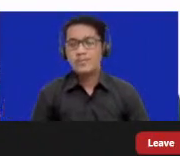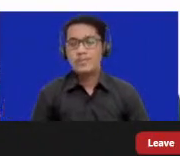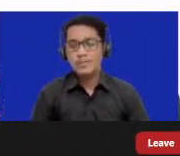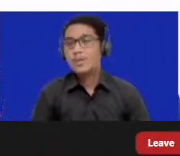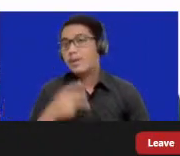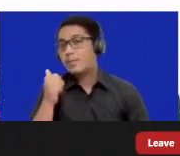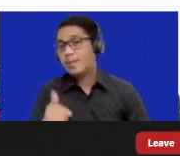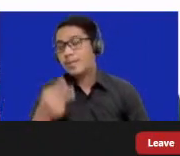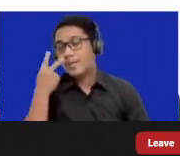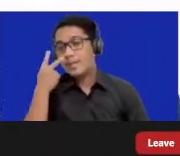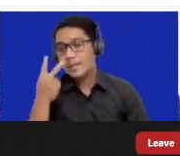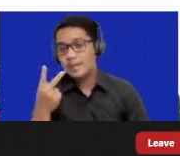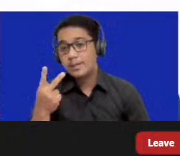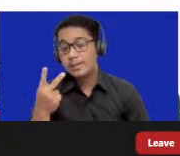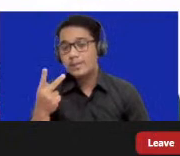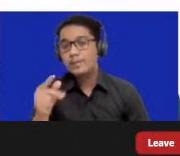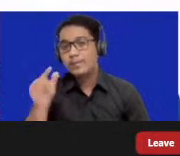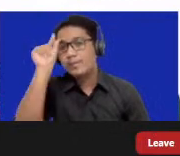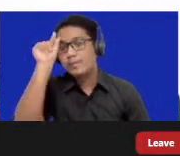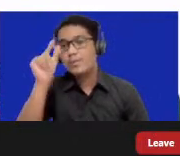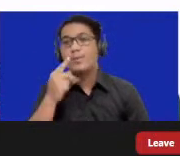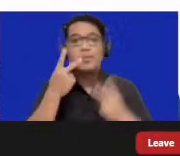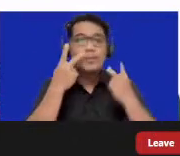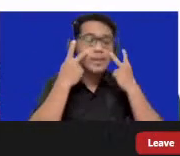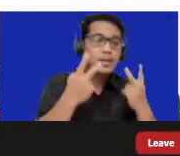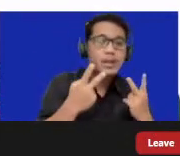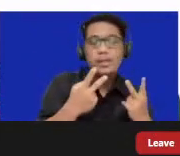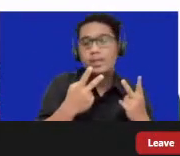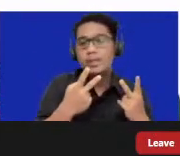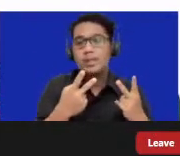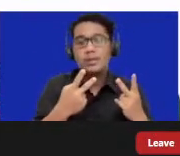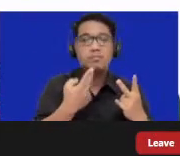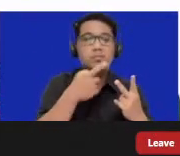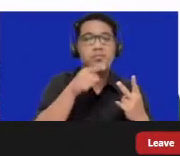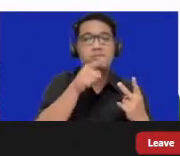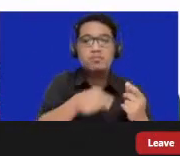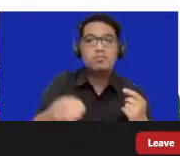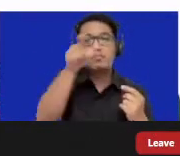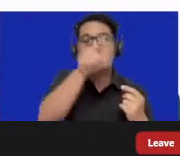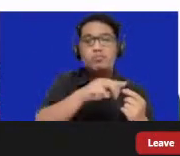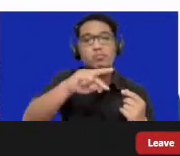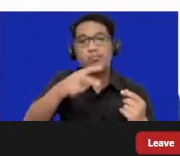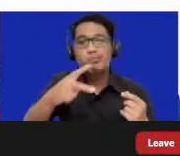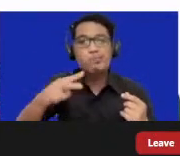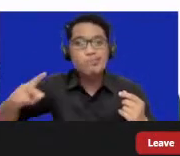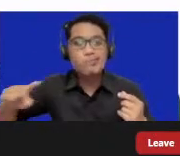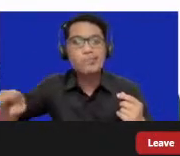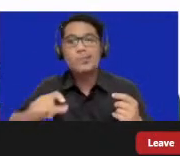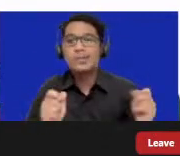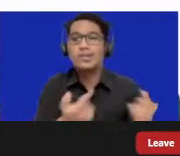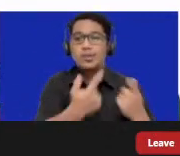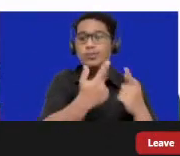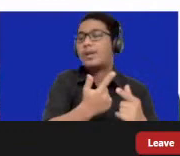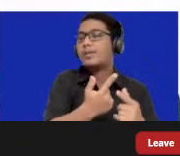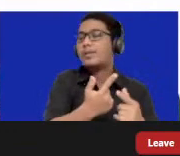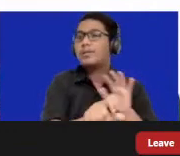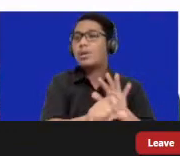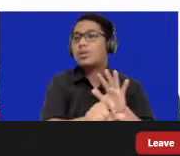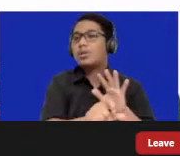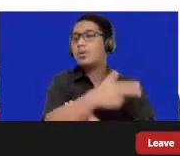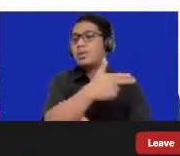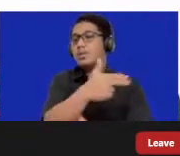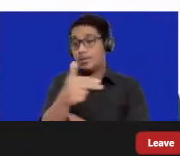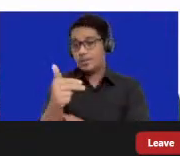cycle. When Indonesia presented the Tagana Goes to School, I